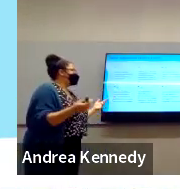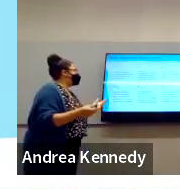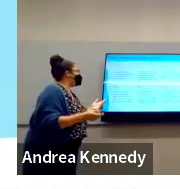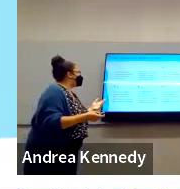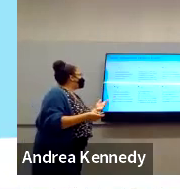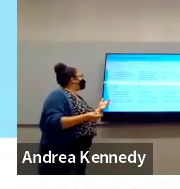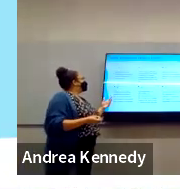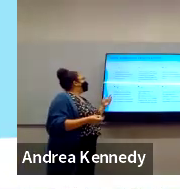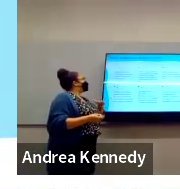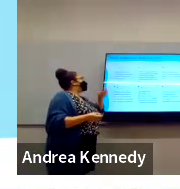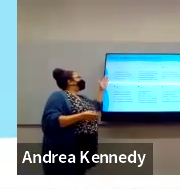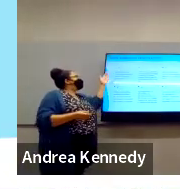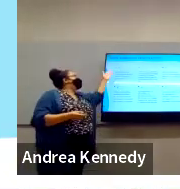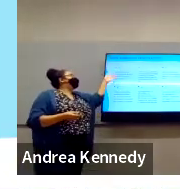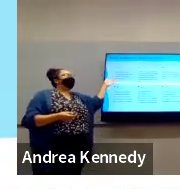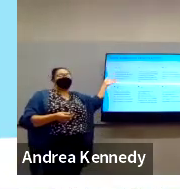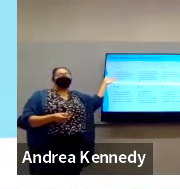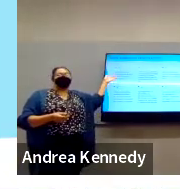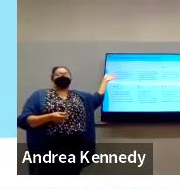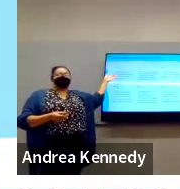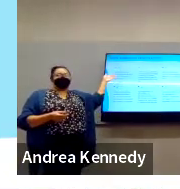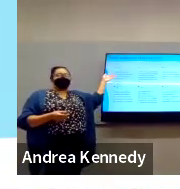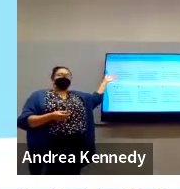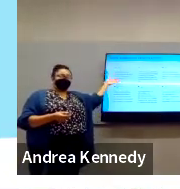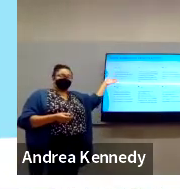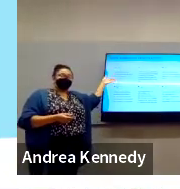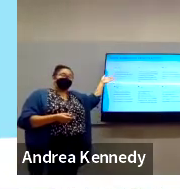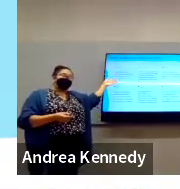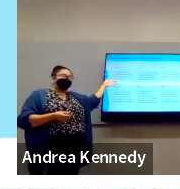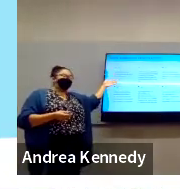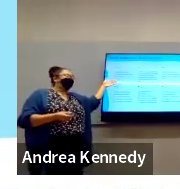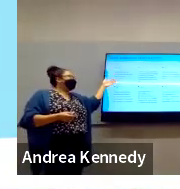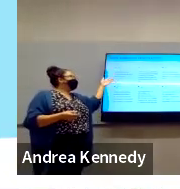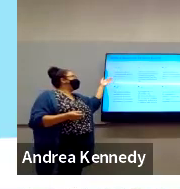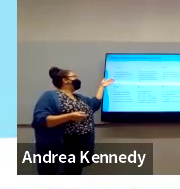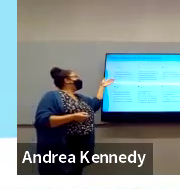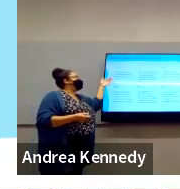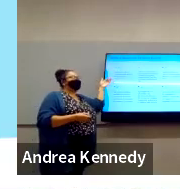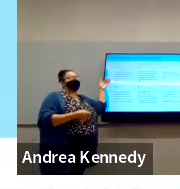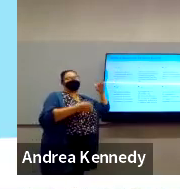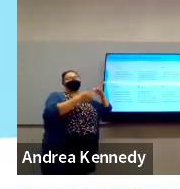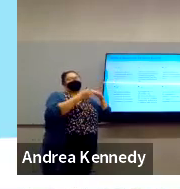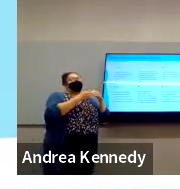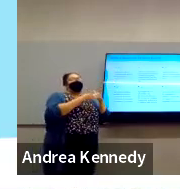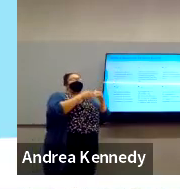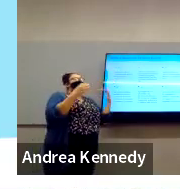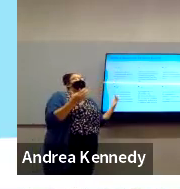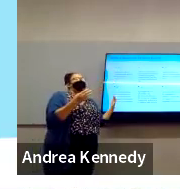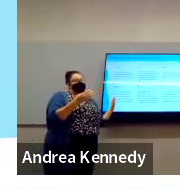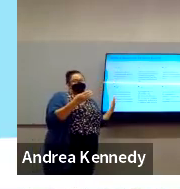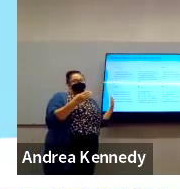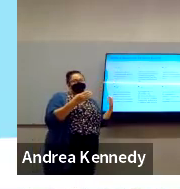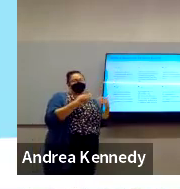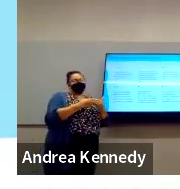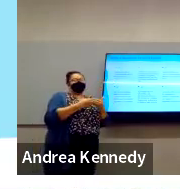happening in the process. So the landlord has to submit a petition to the city that clearly states out, like